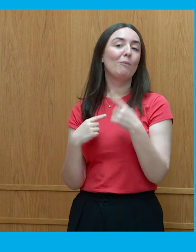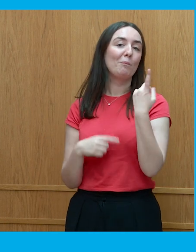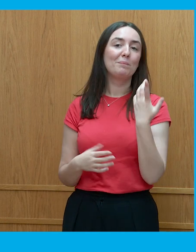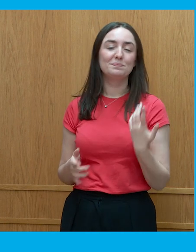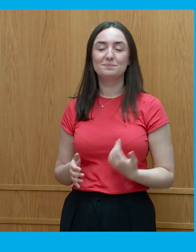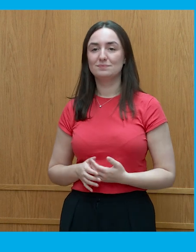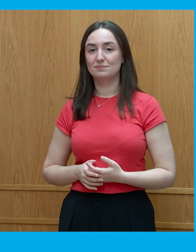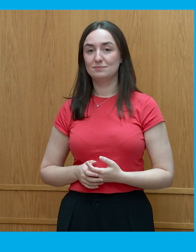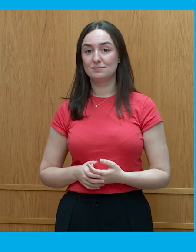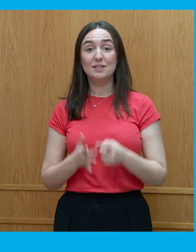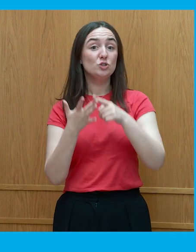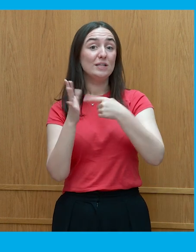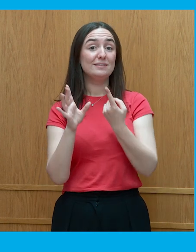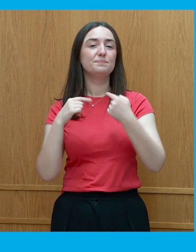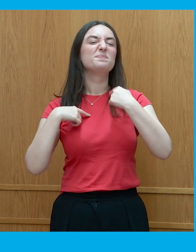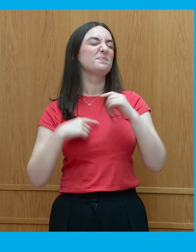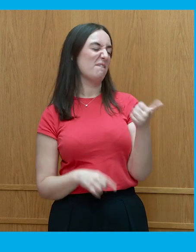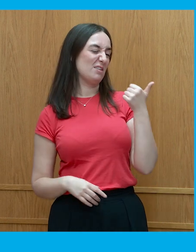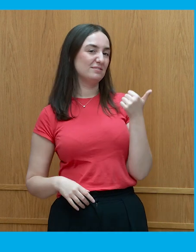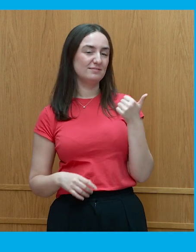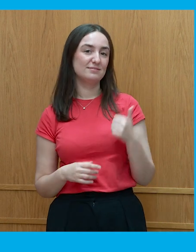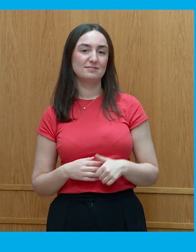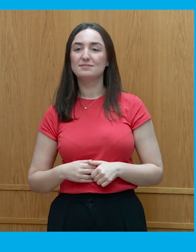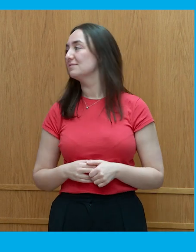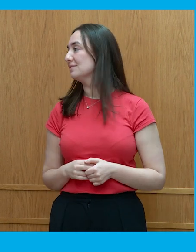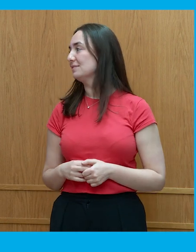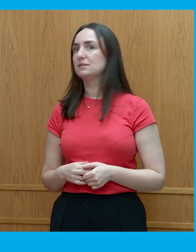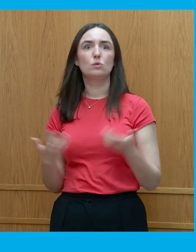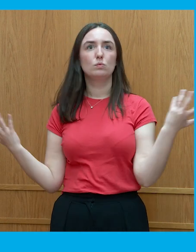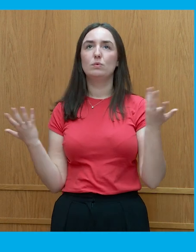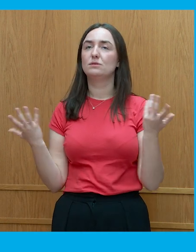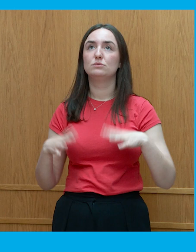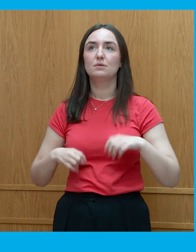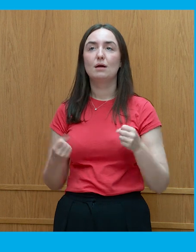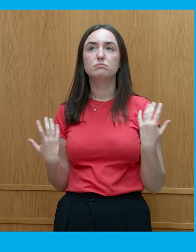I'll go first. Where do I start? Gosh.